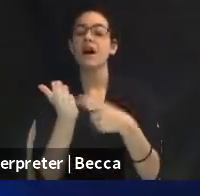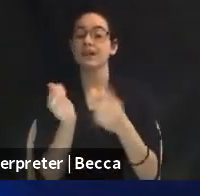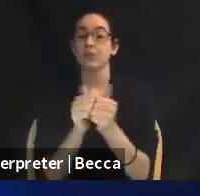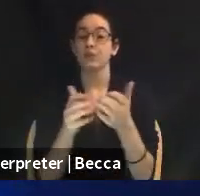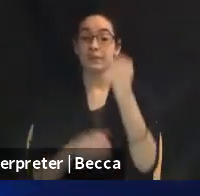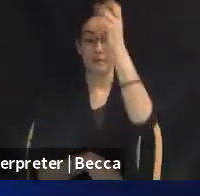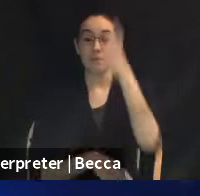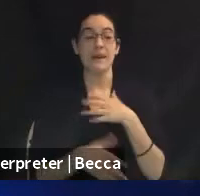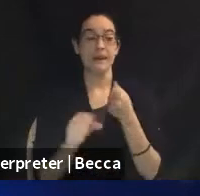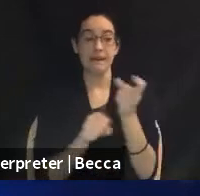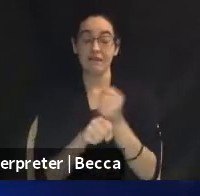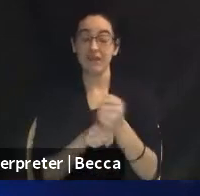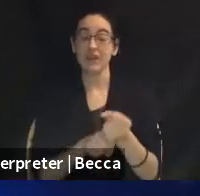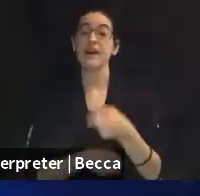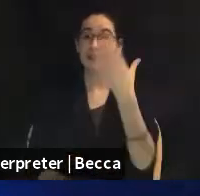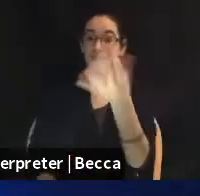than women.